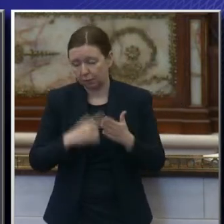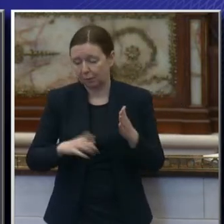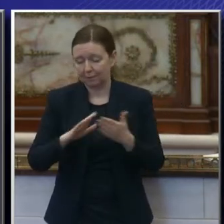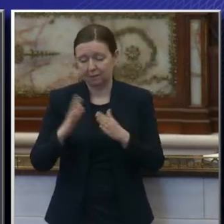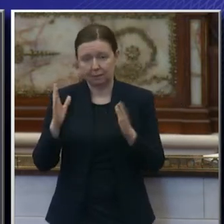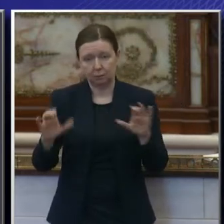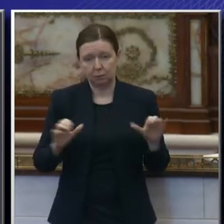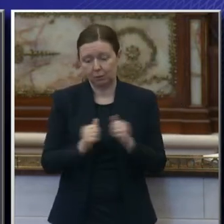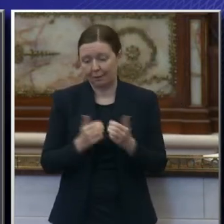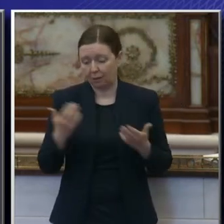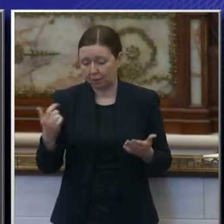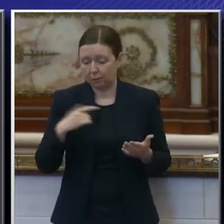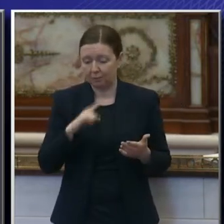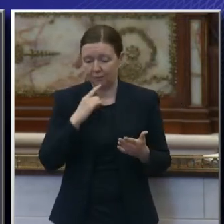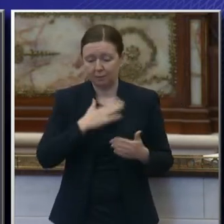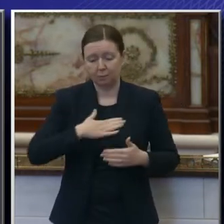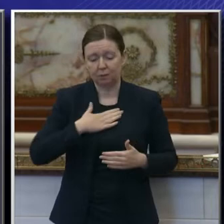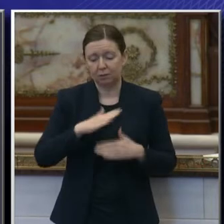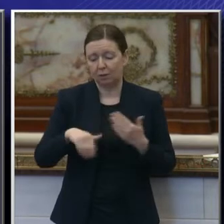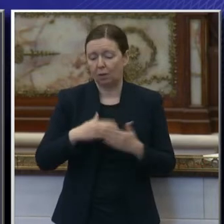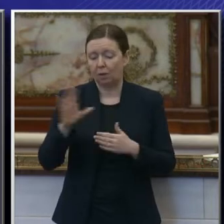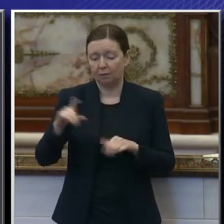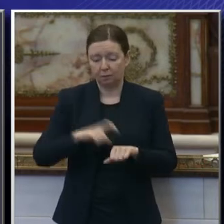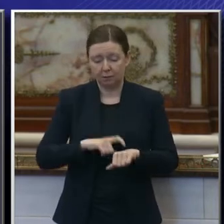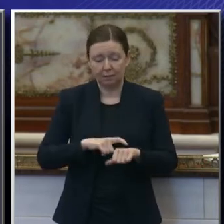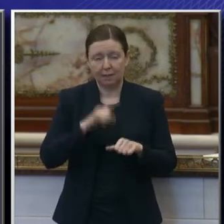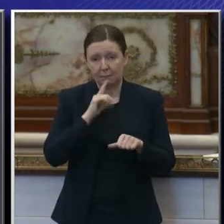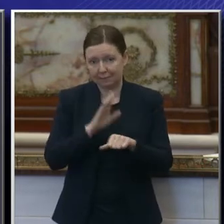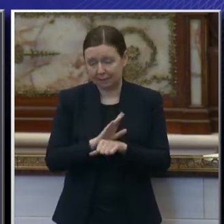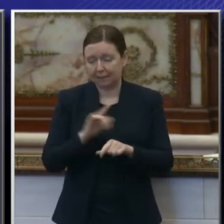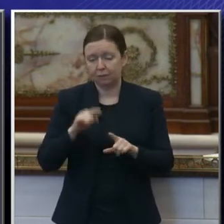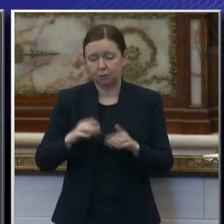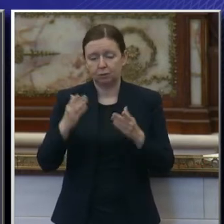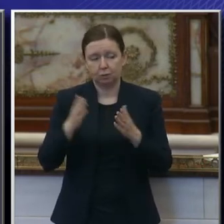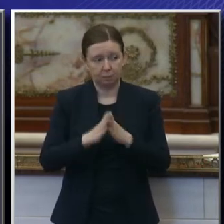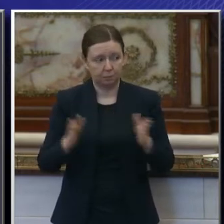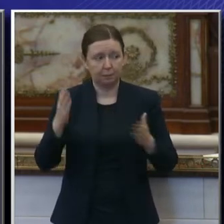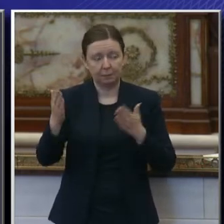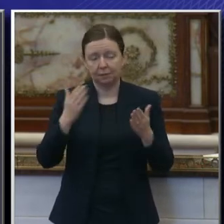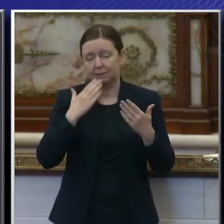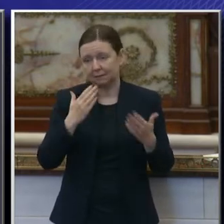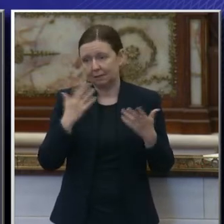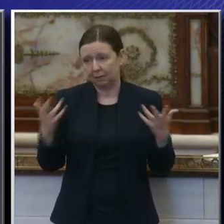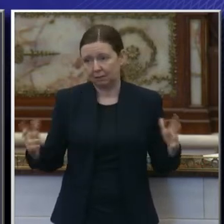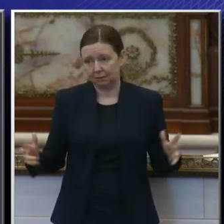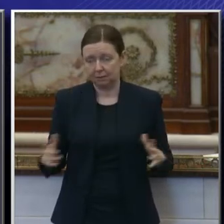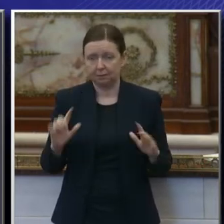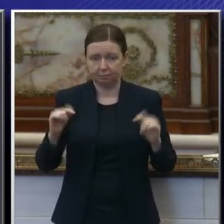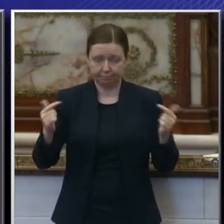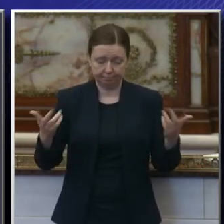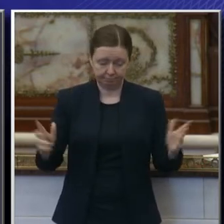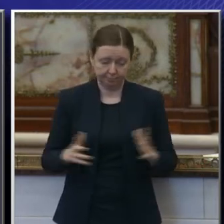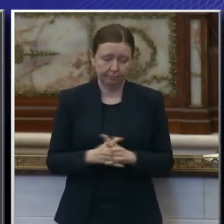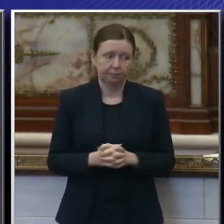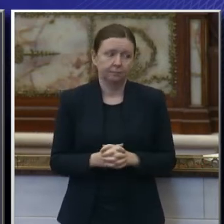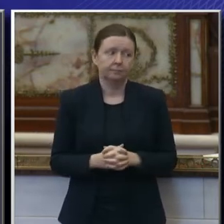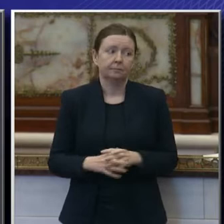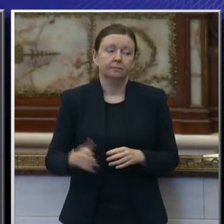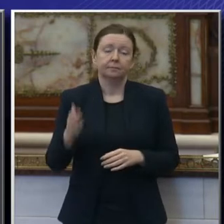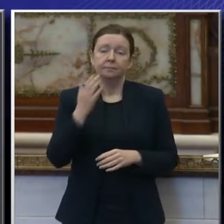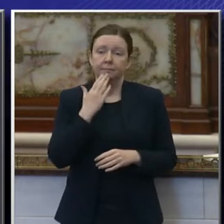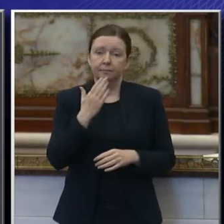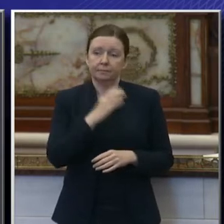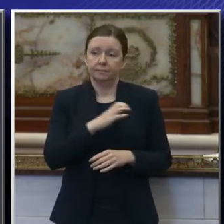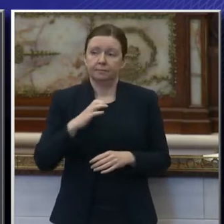without you, and we appreciate all your time and dedication to public service. Mr. Chairman, that's all I have. I want to thank you. Thank you,